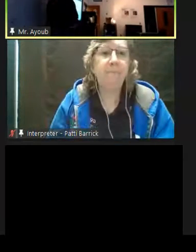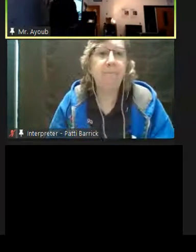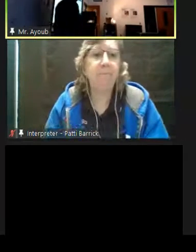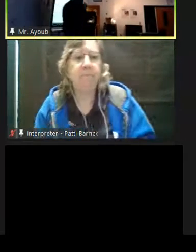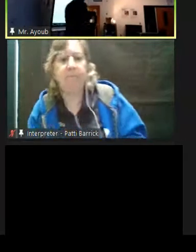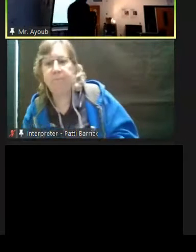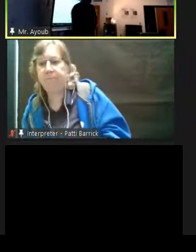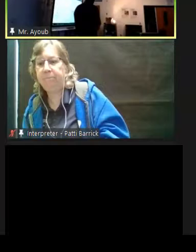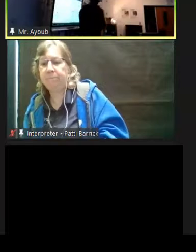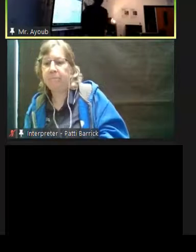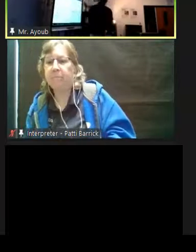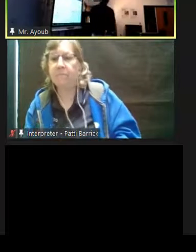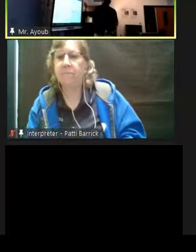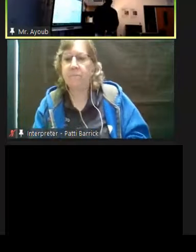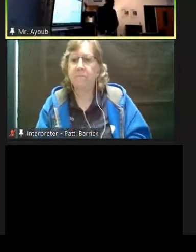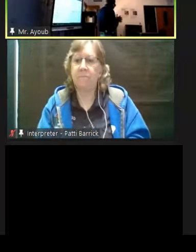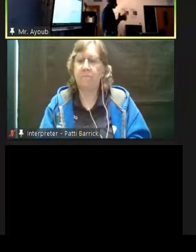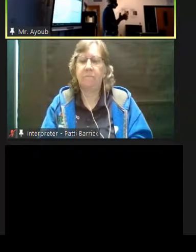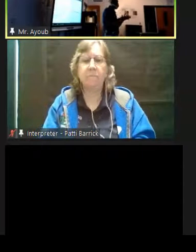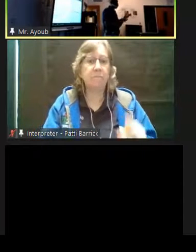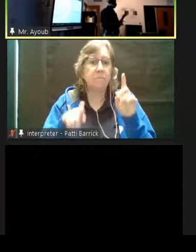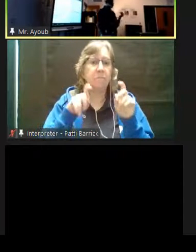Are there any questions on anything we learned today?